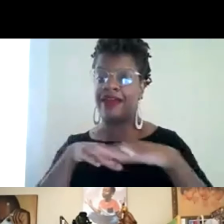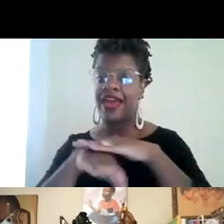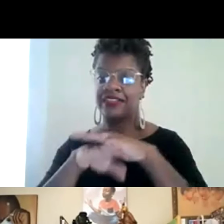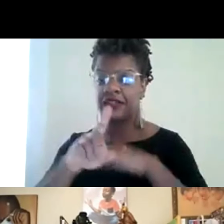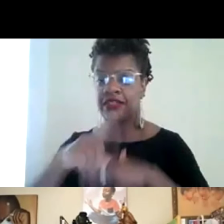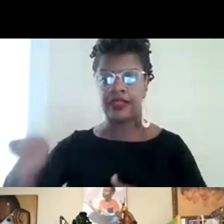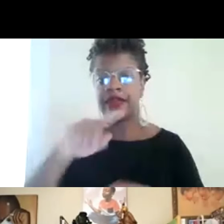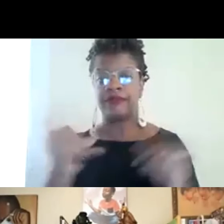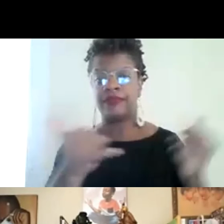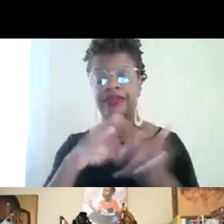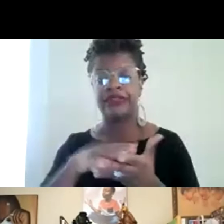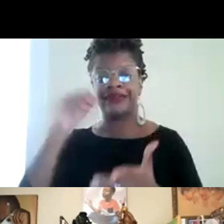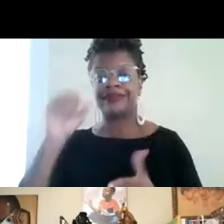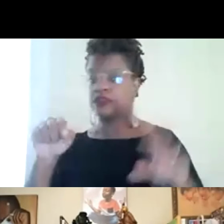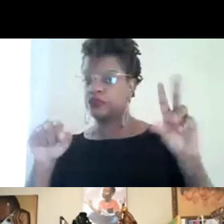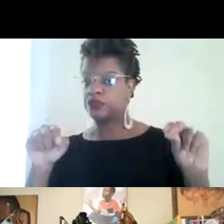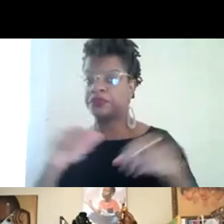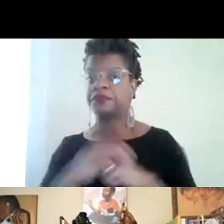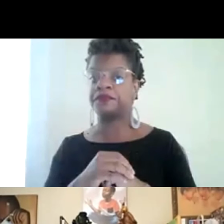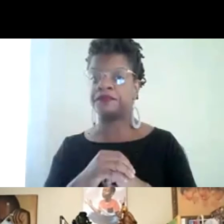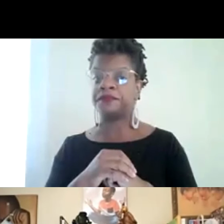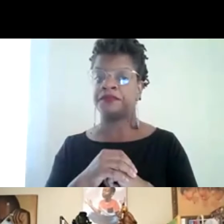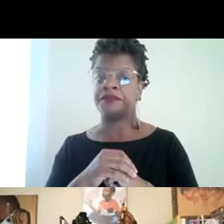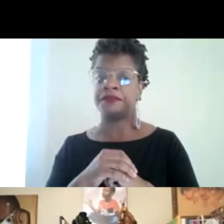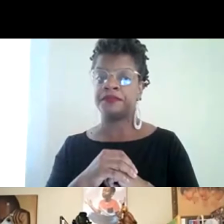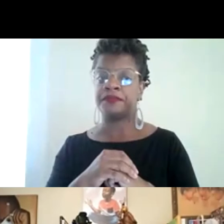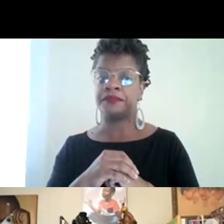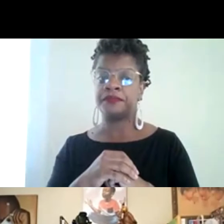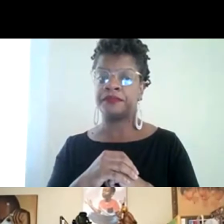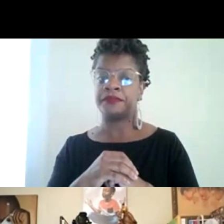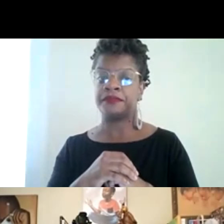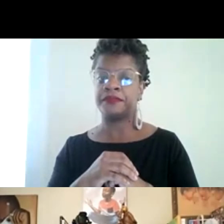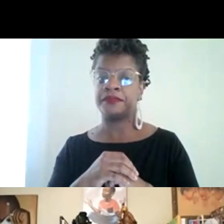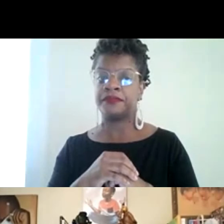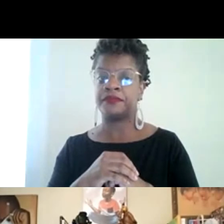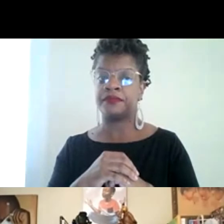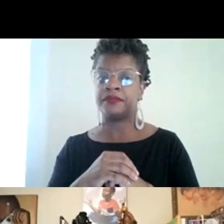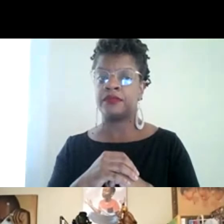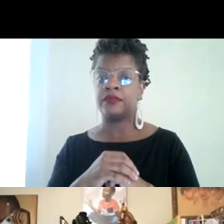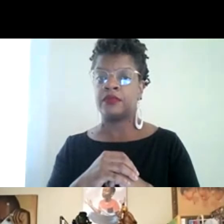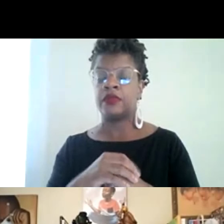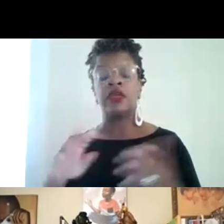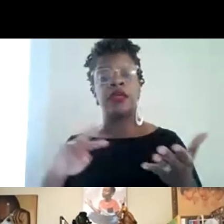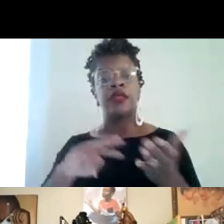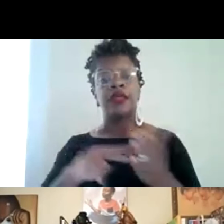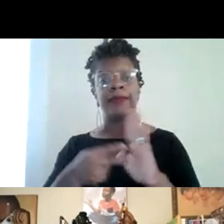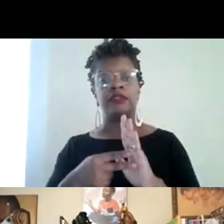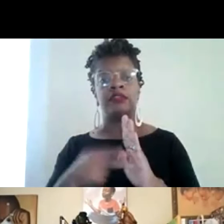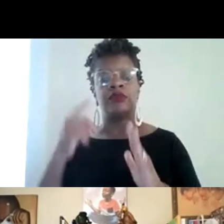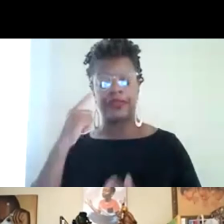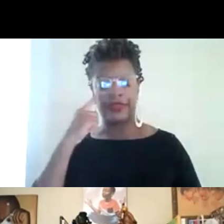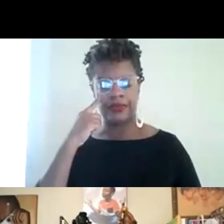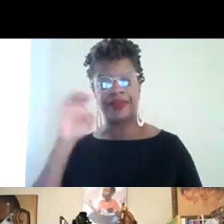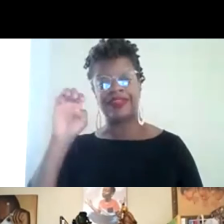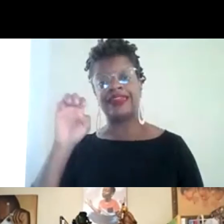things that you've highlighted here. And so this means that we have to think more deeply about equity. And